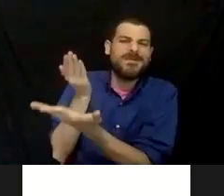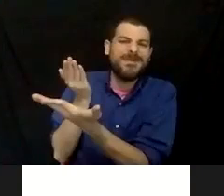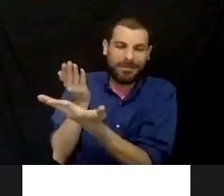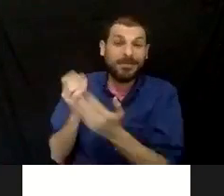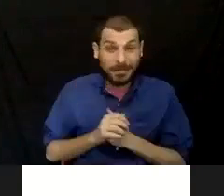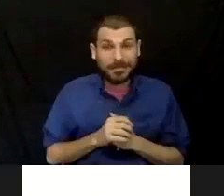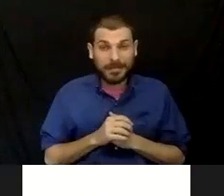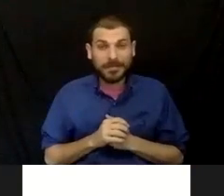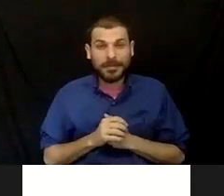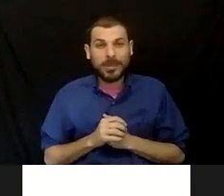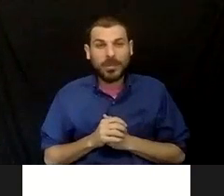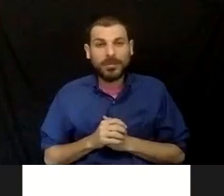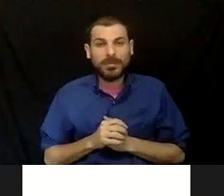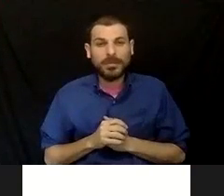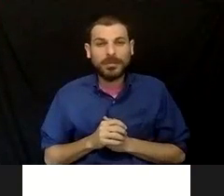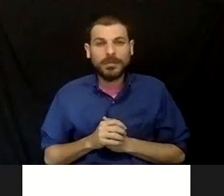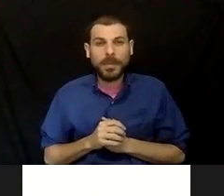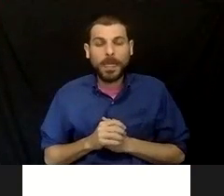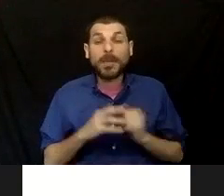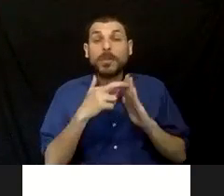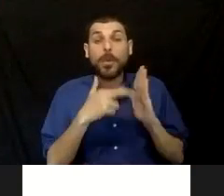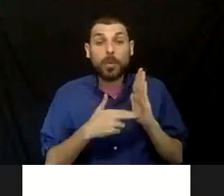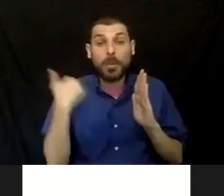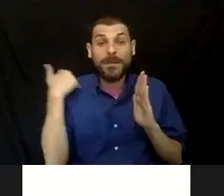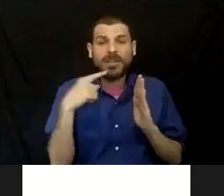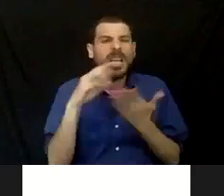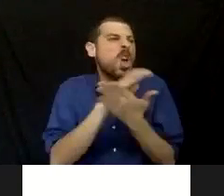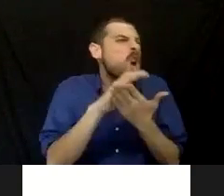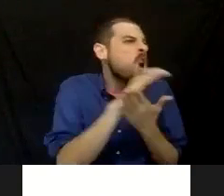rule that has been amended says that as long as you are,